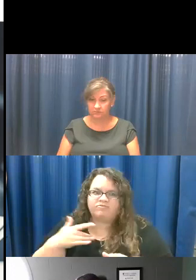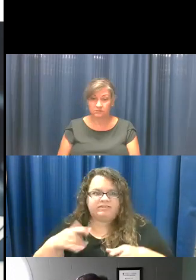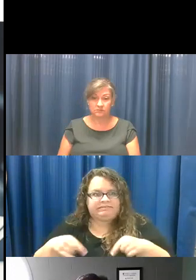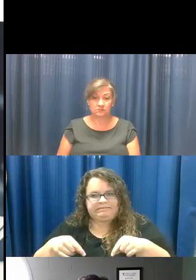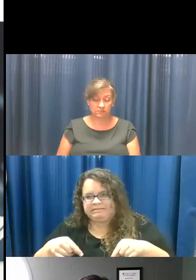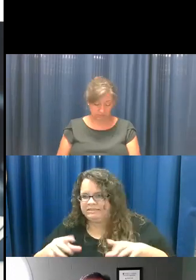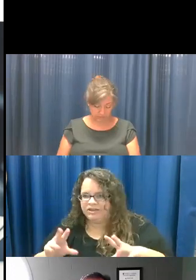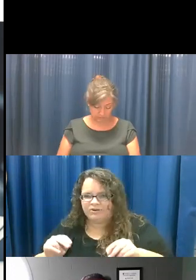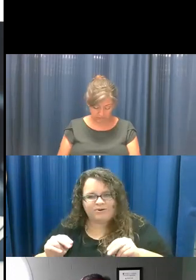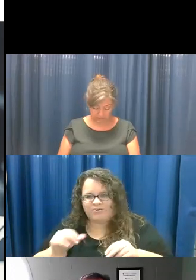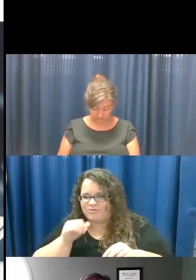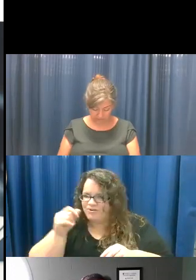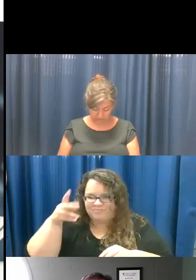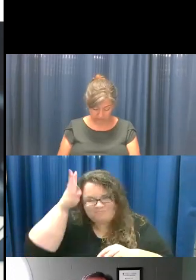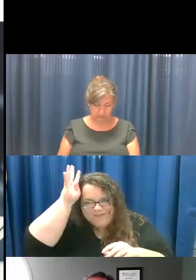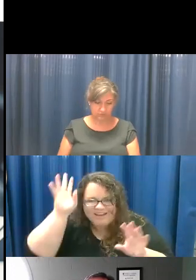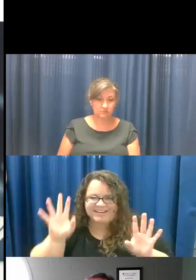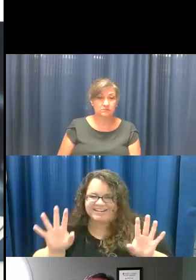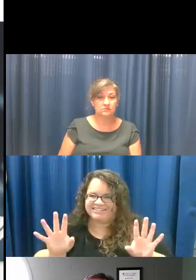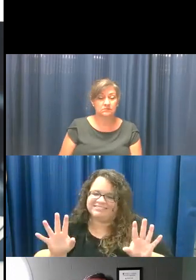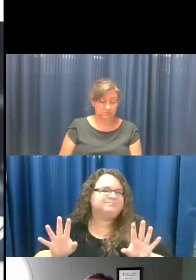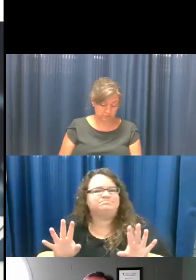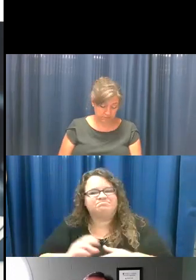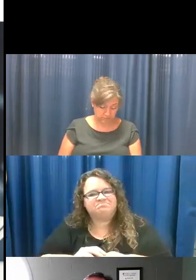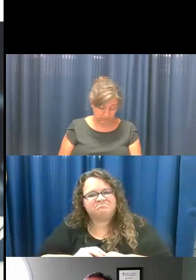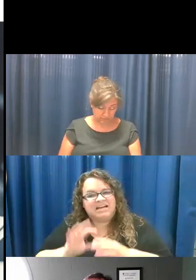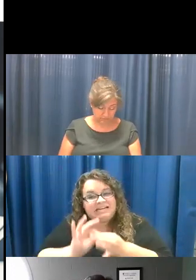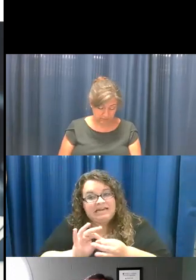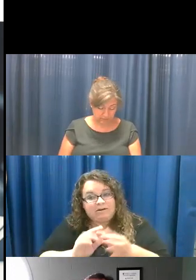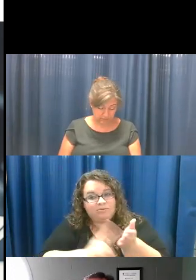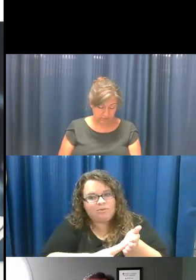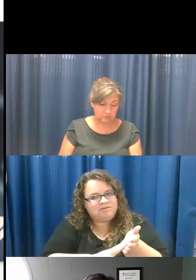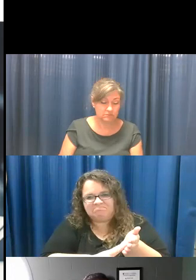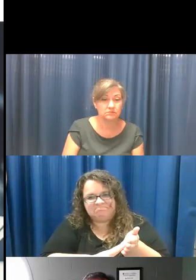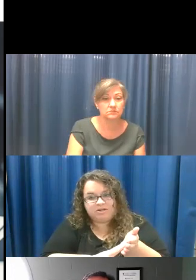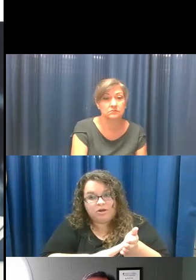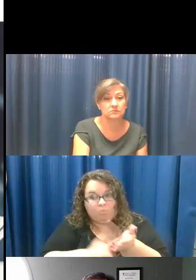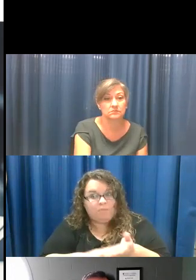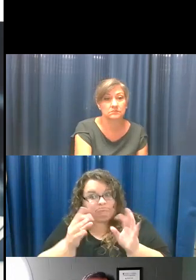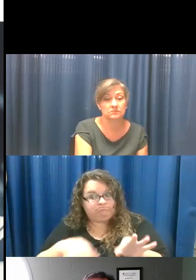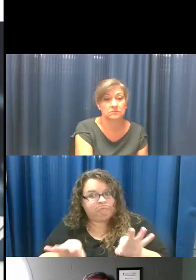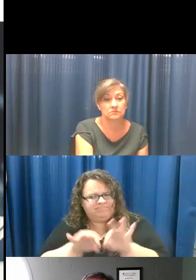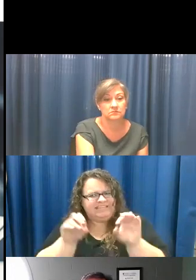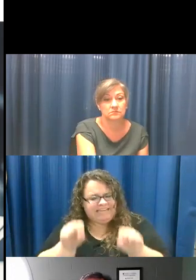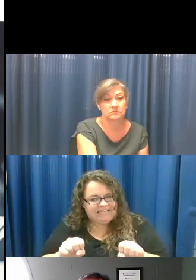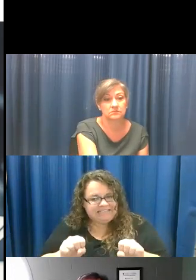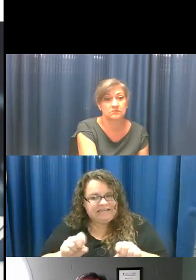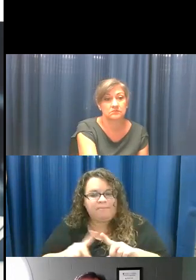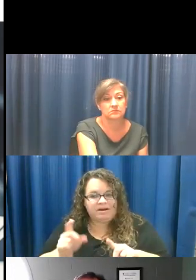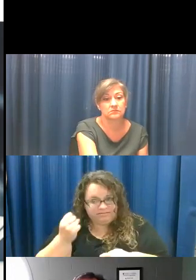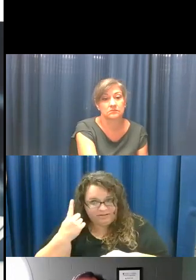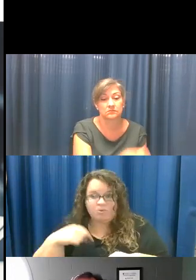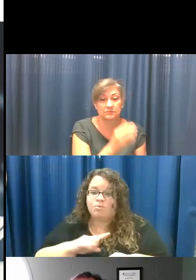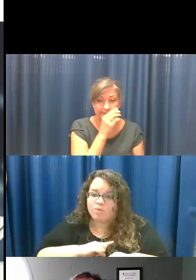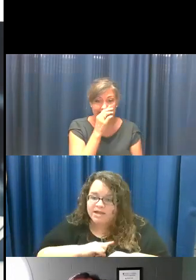and don't feel panicked or anxiety about the enrollment. Enrollment is important, but we're okay.